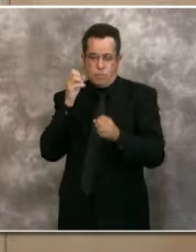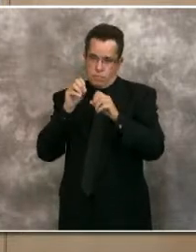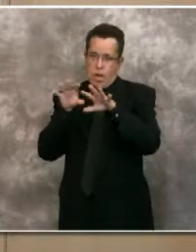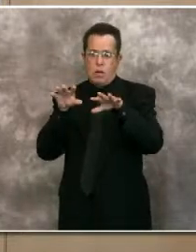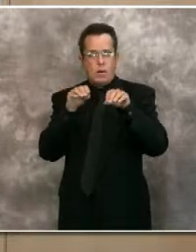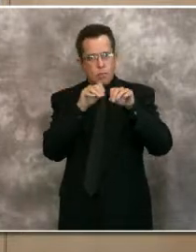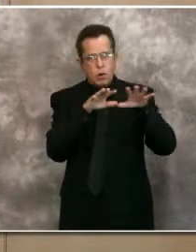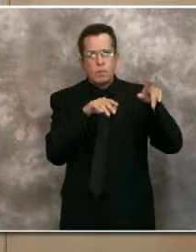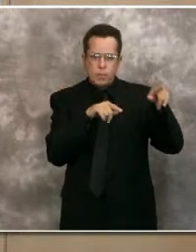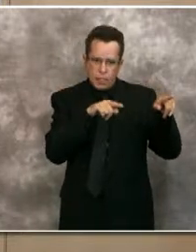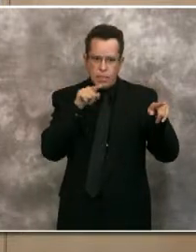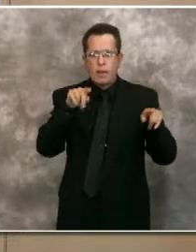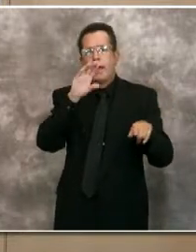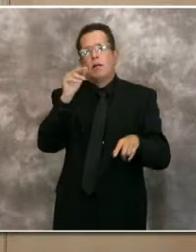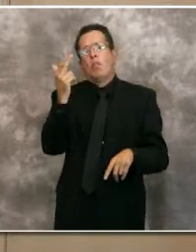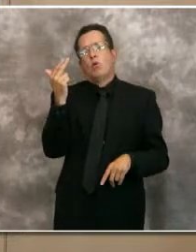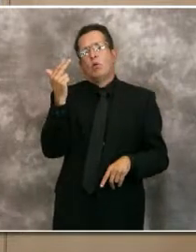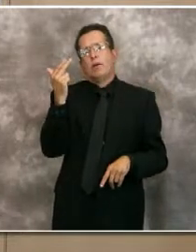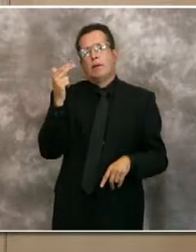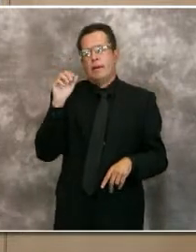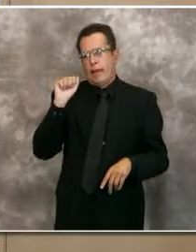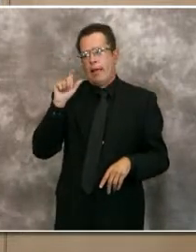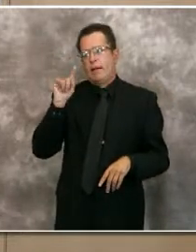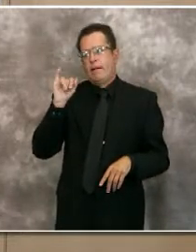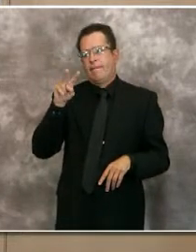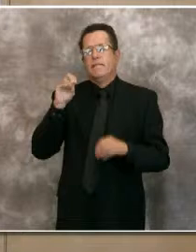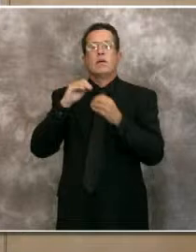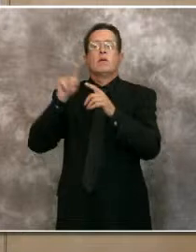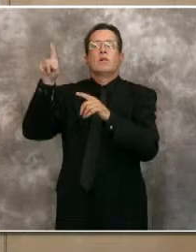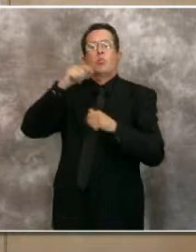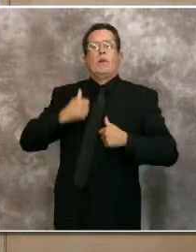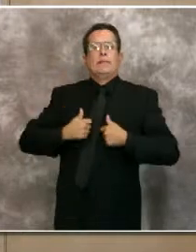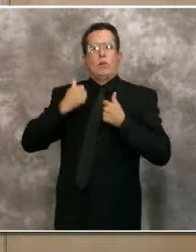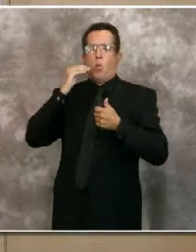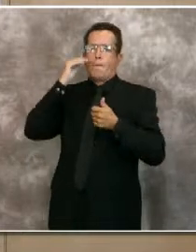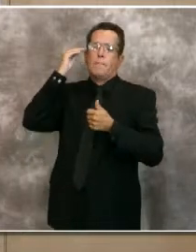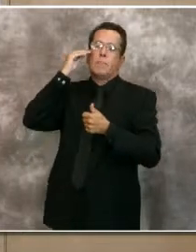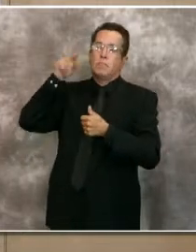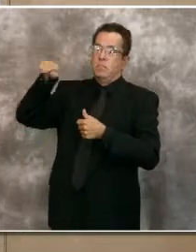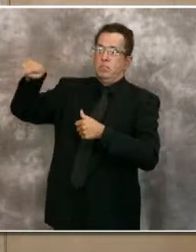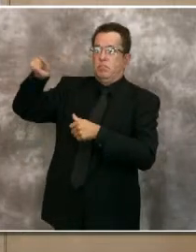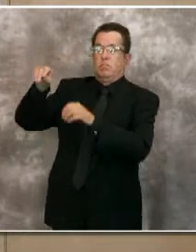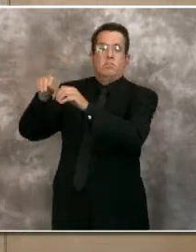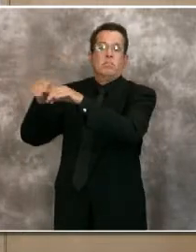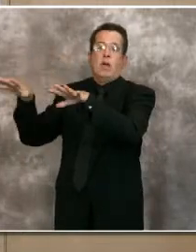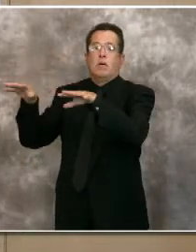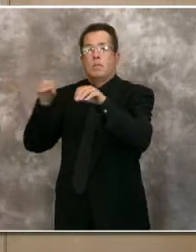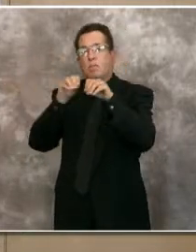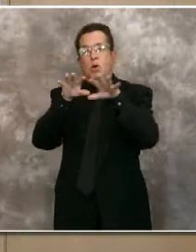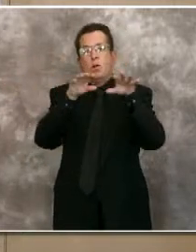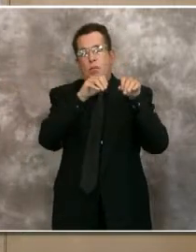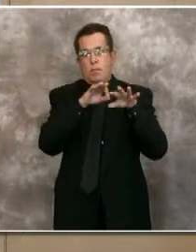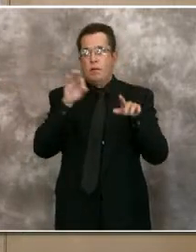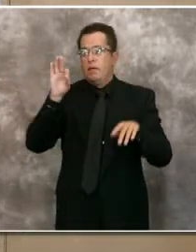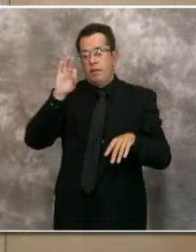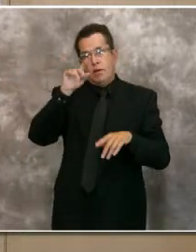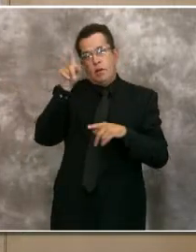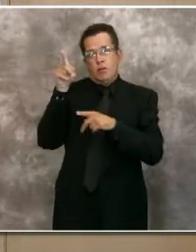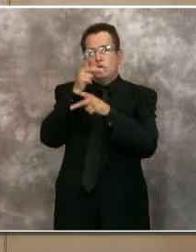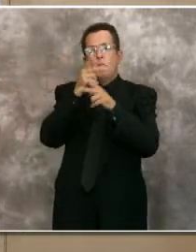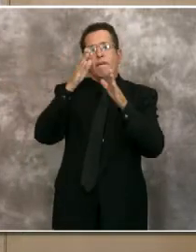and 13 are active outbreaks in community setting locations. And Supervisor Fletcher